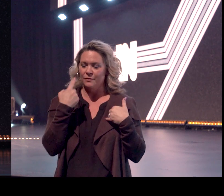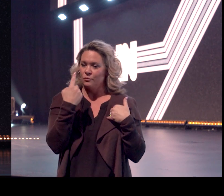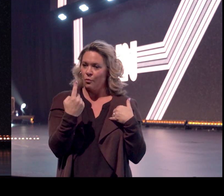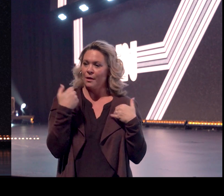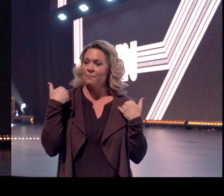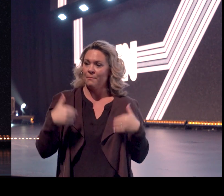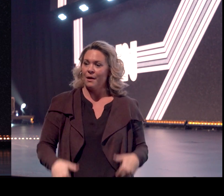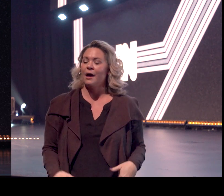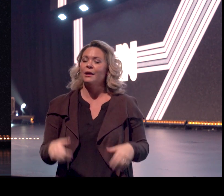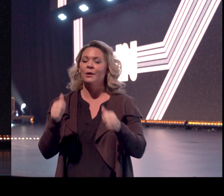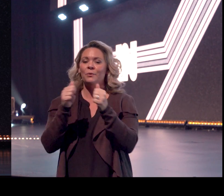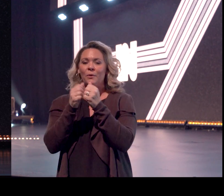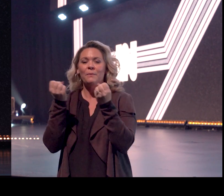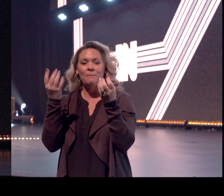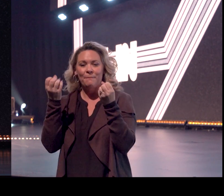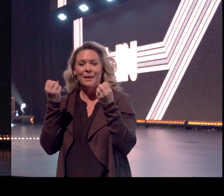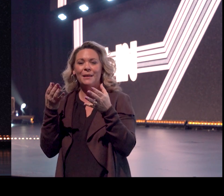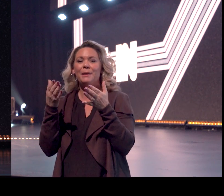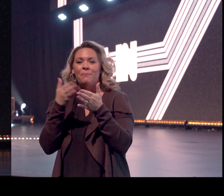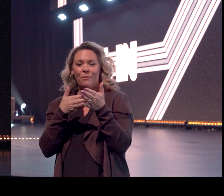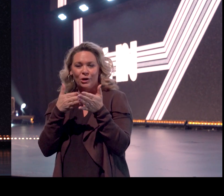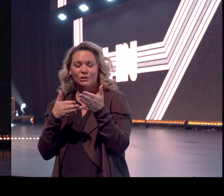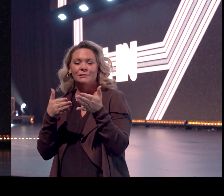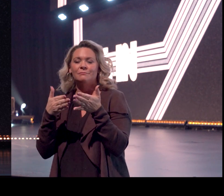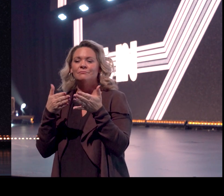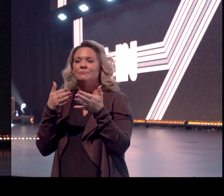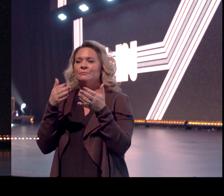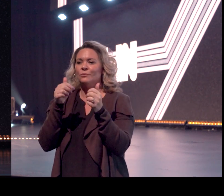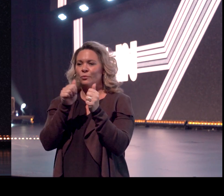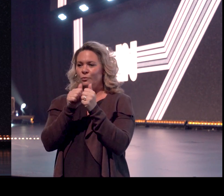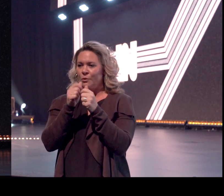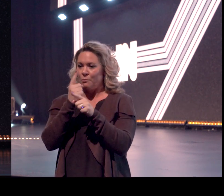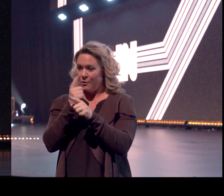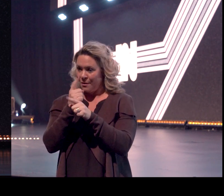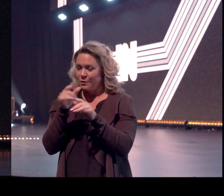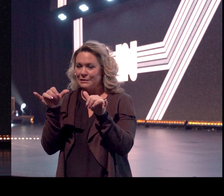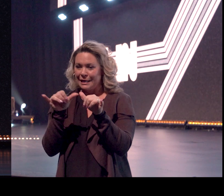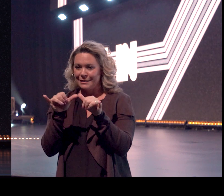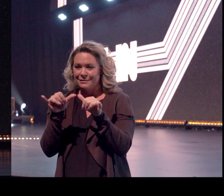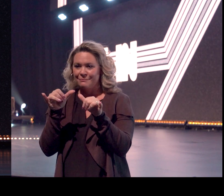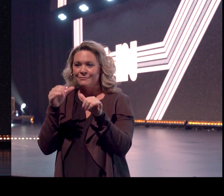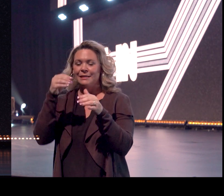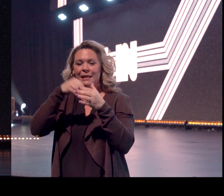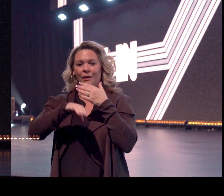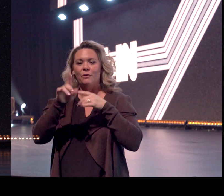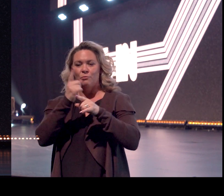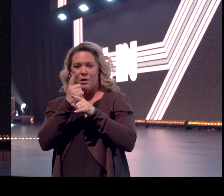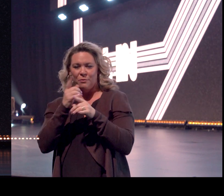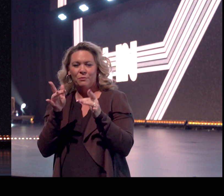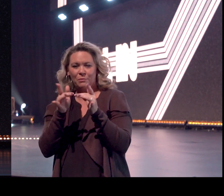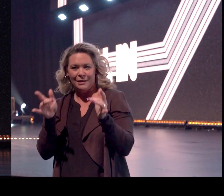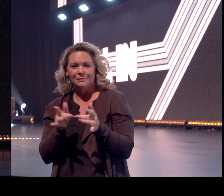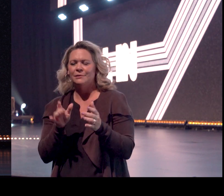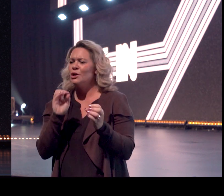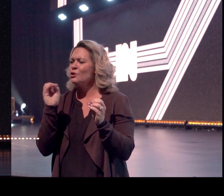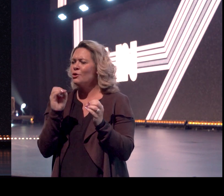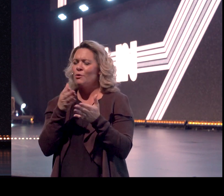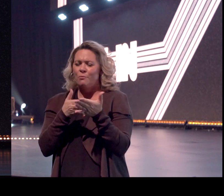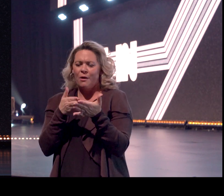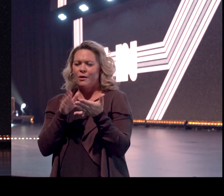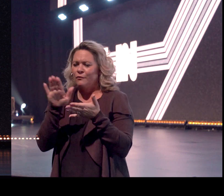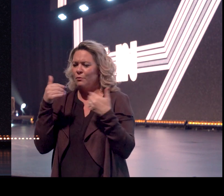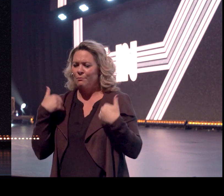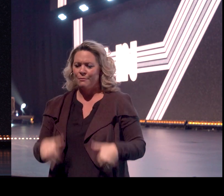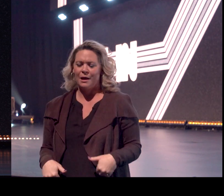What we have is one body with many parts, each with its proper size and in its proper place.